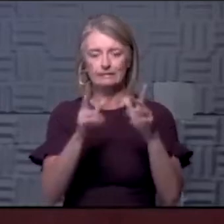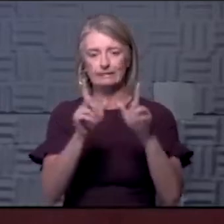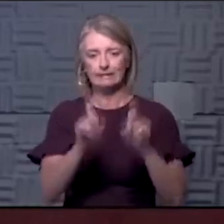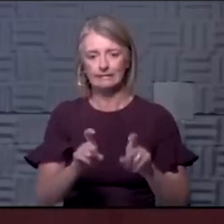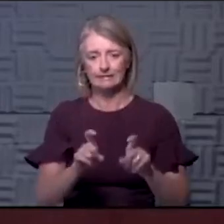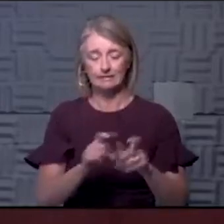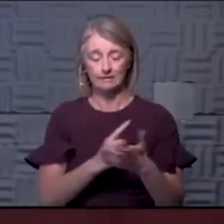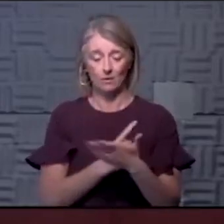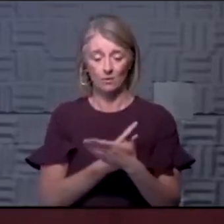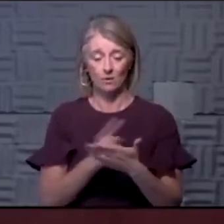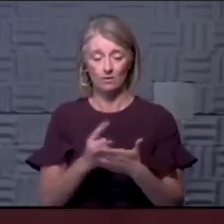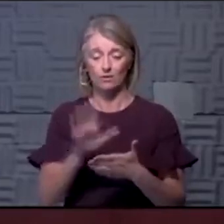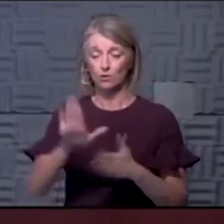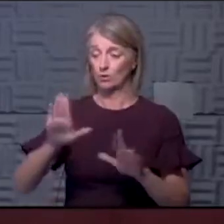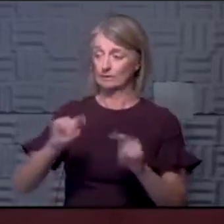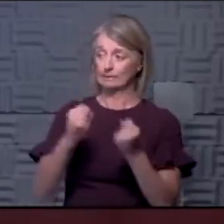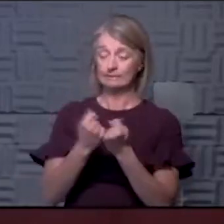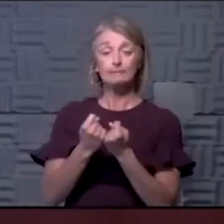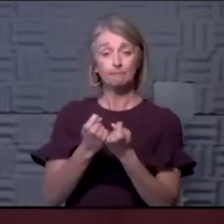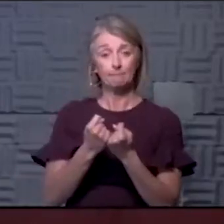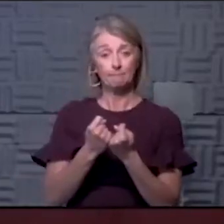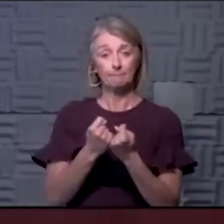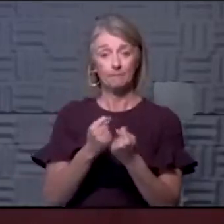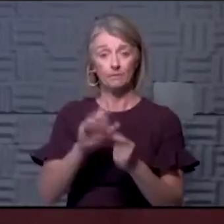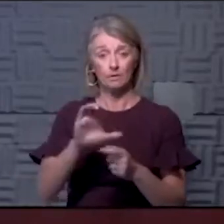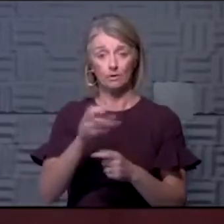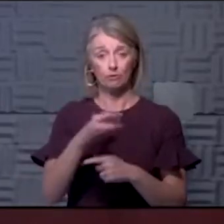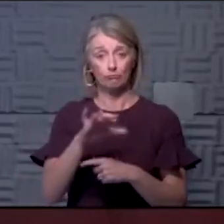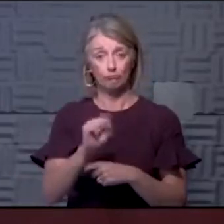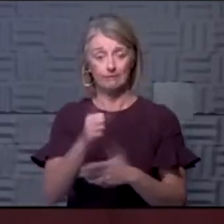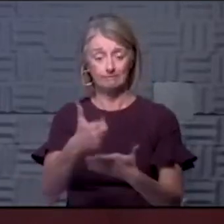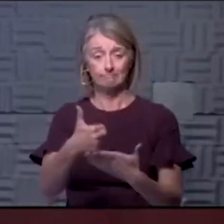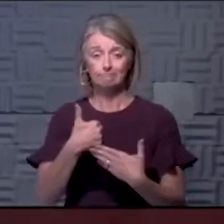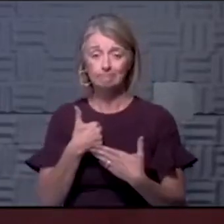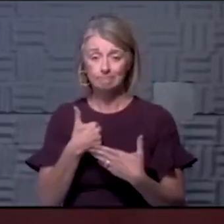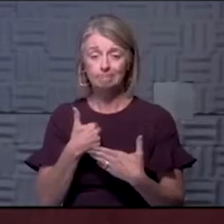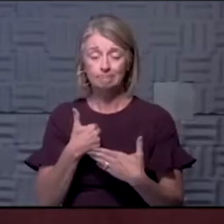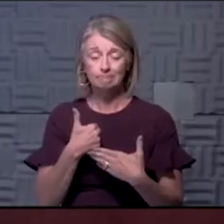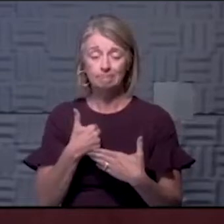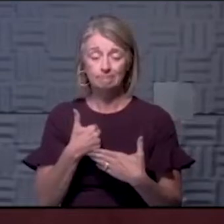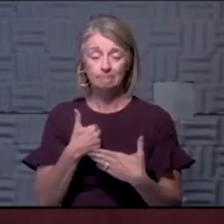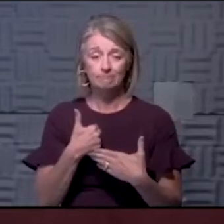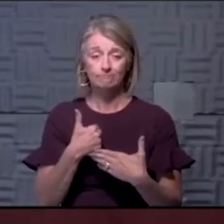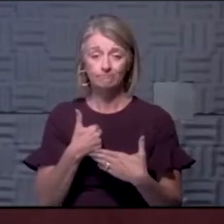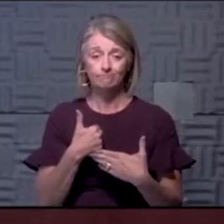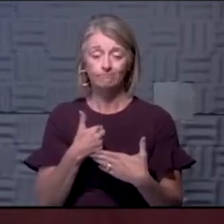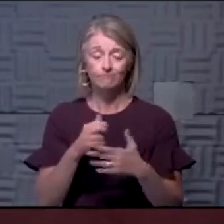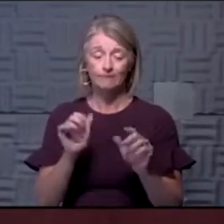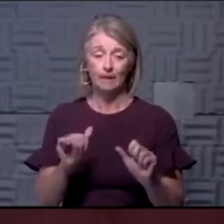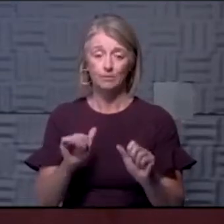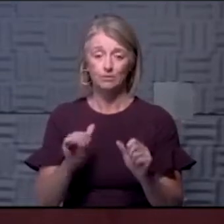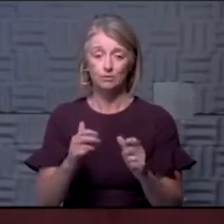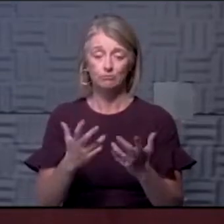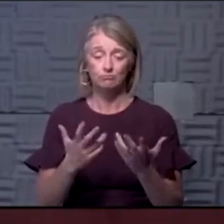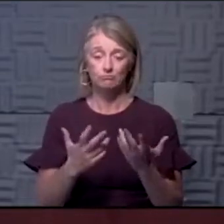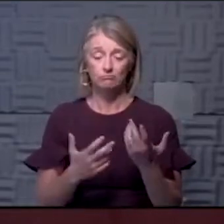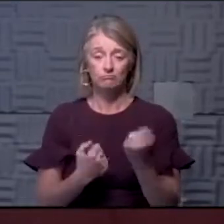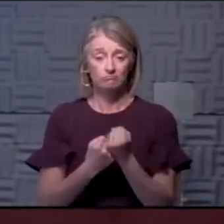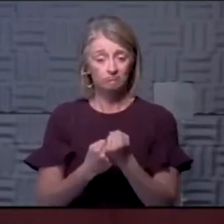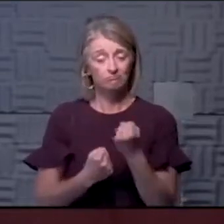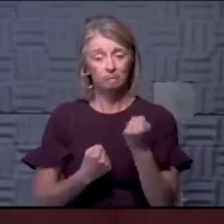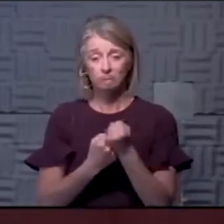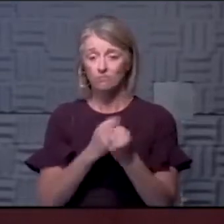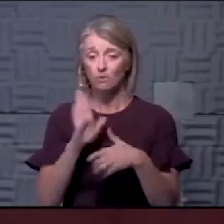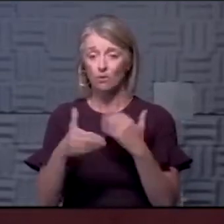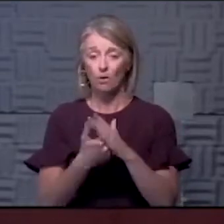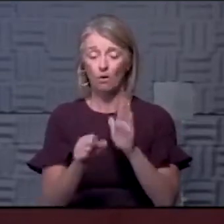in less than a week, your team with Chris at the helm there has been able to stand up a whole new site